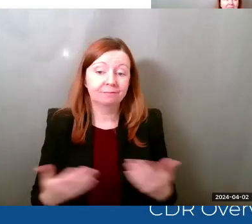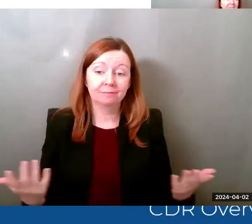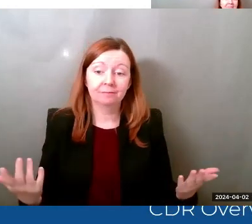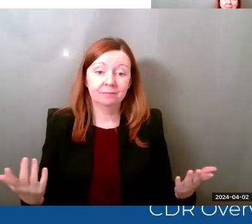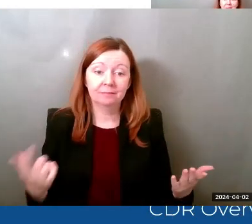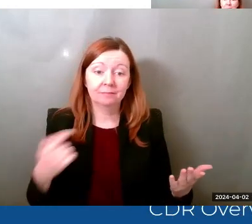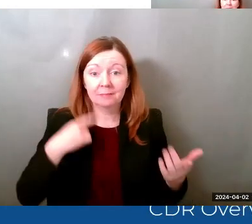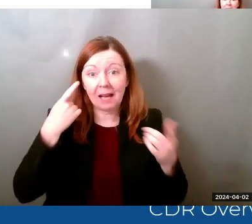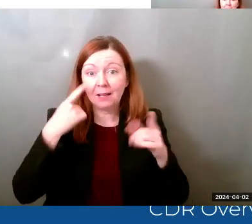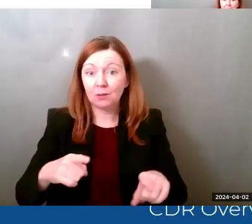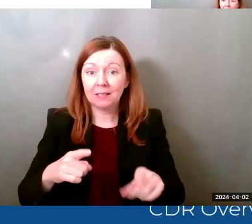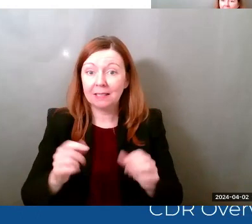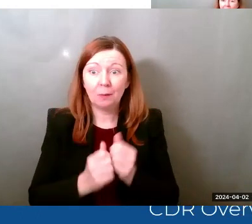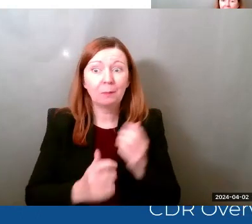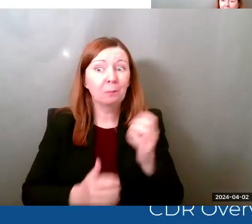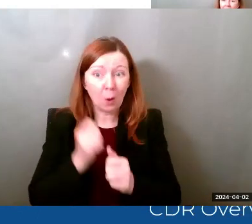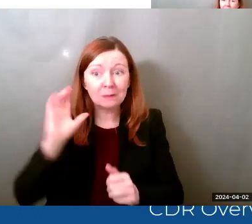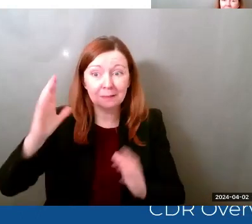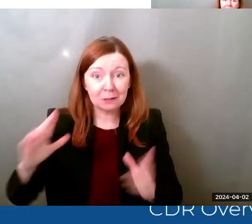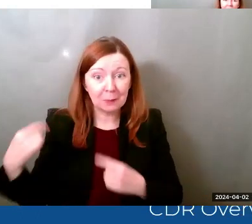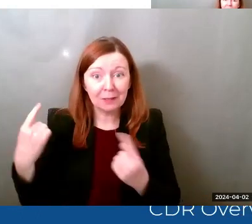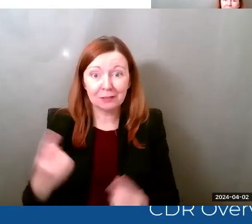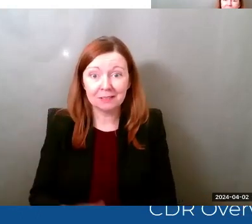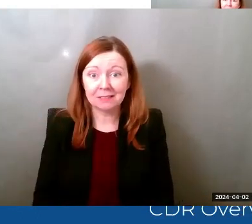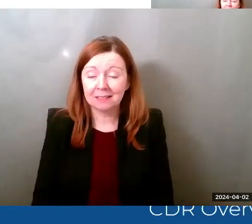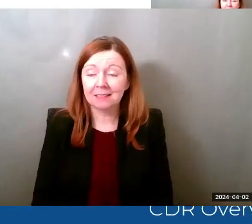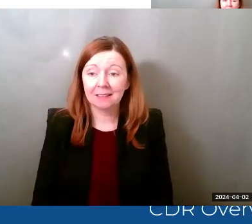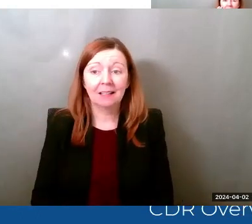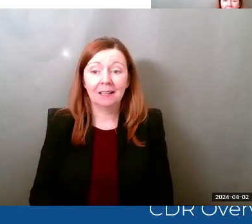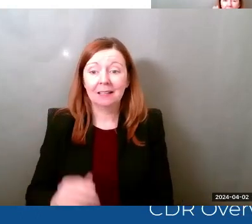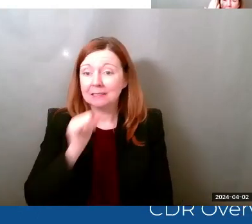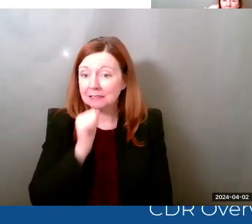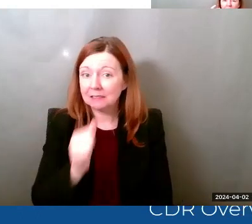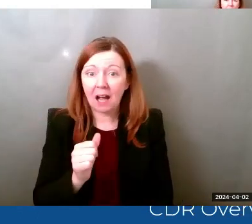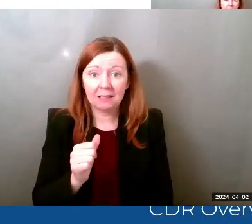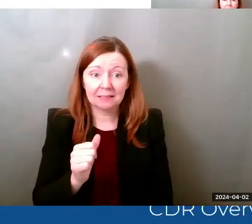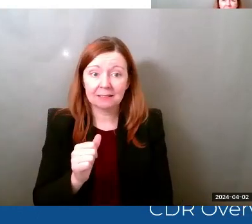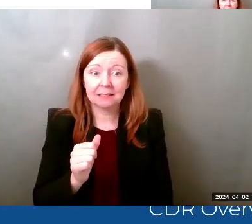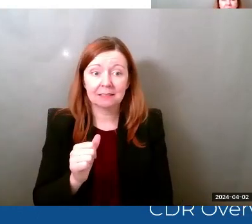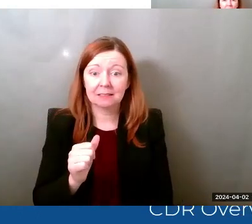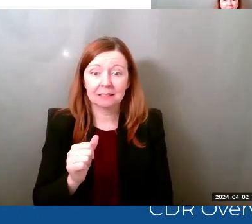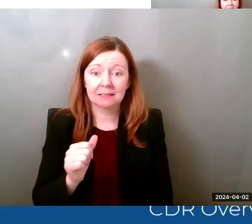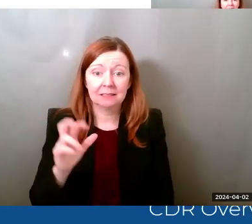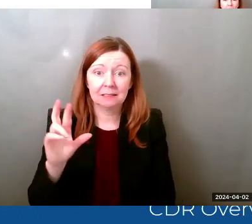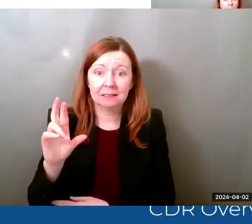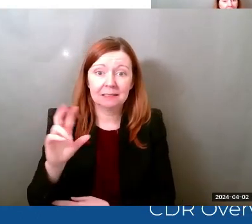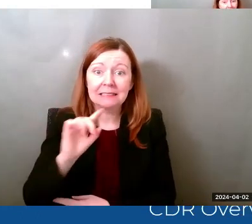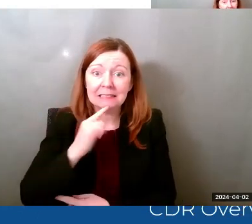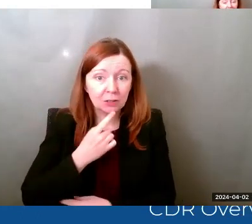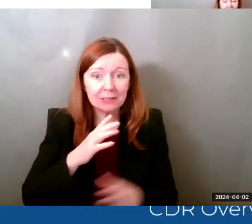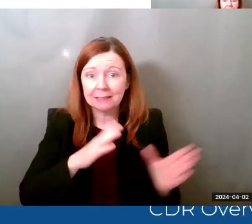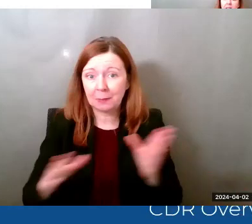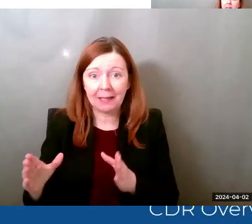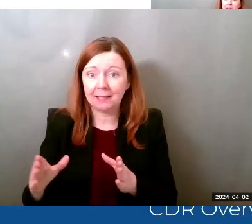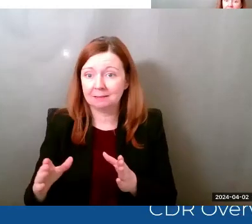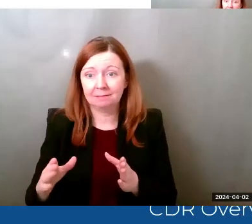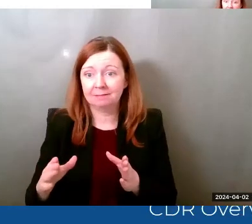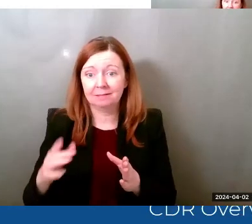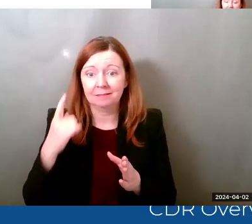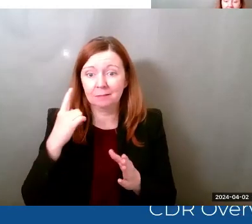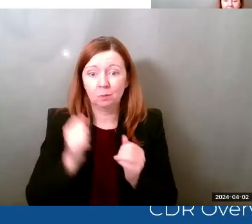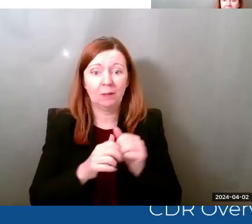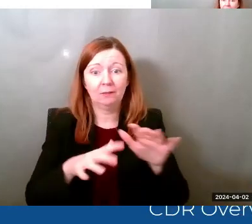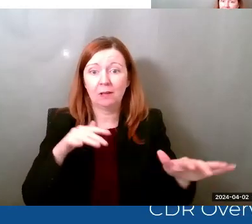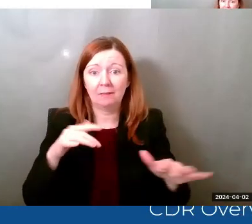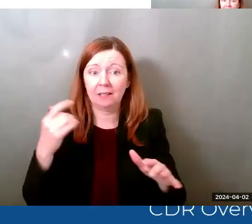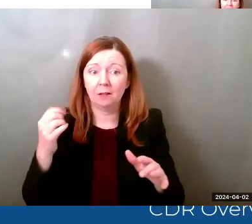I agree with most of the speakers before who said this is not really a serious plan for traffic